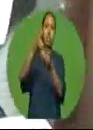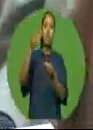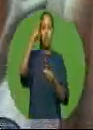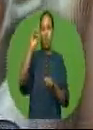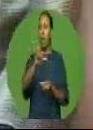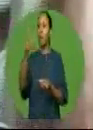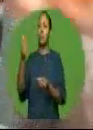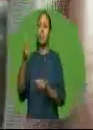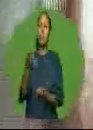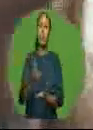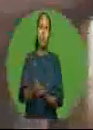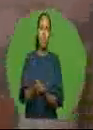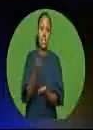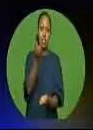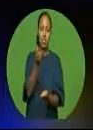other investors.